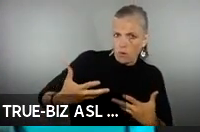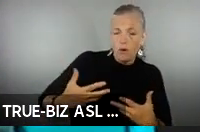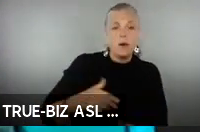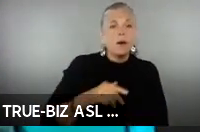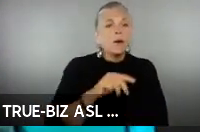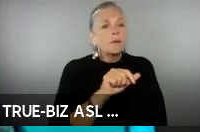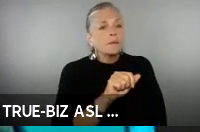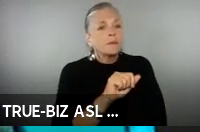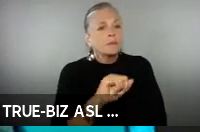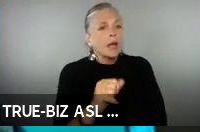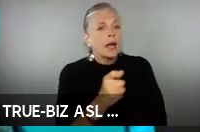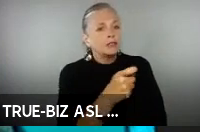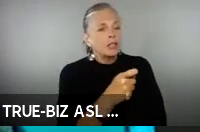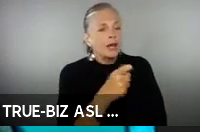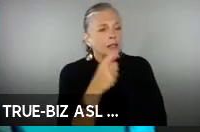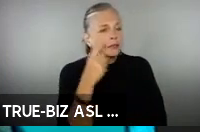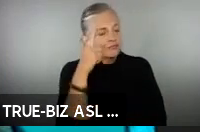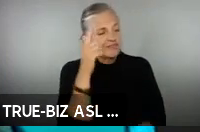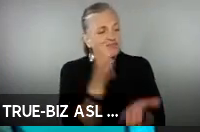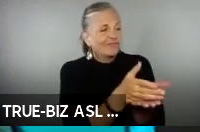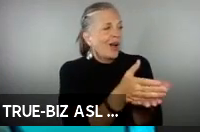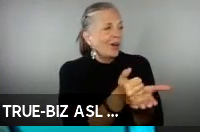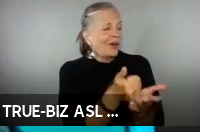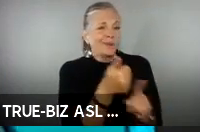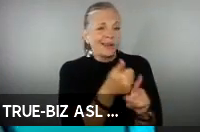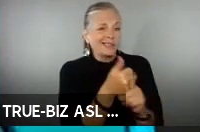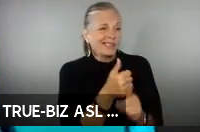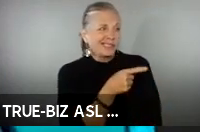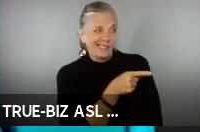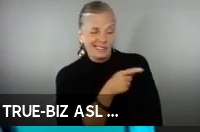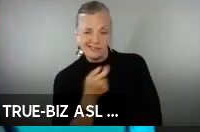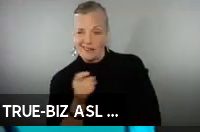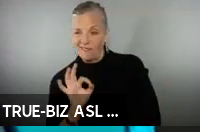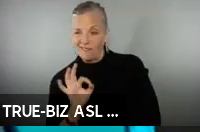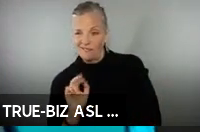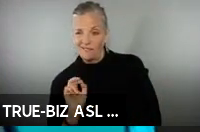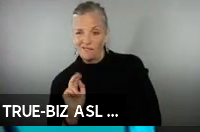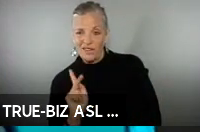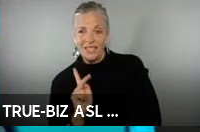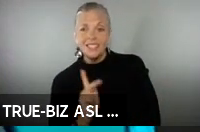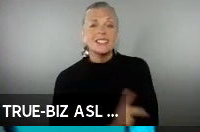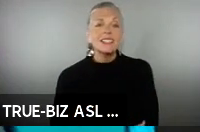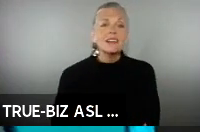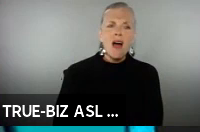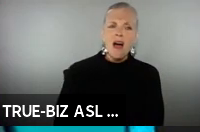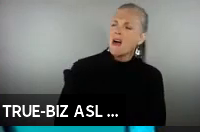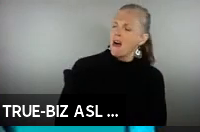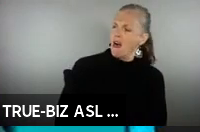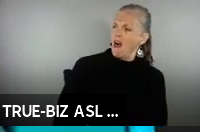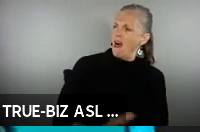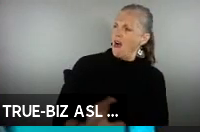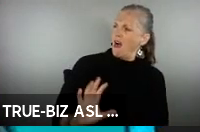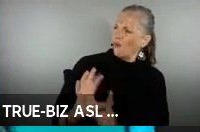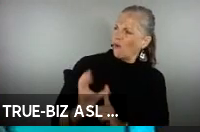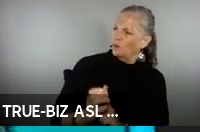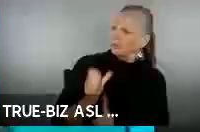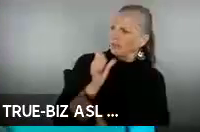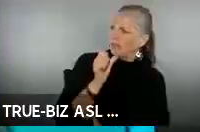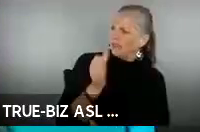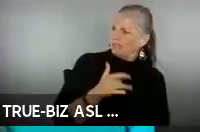Ajax went mad, you know. But he was Greek. That's awfully culturally insensitive of you, isn't